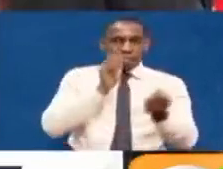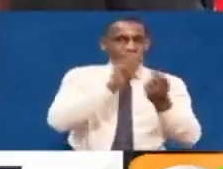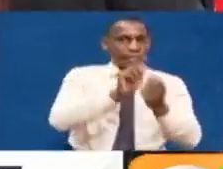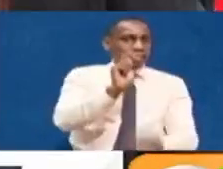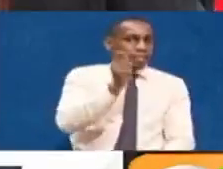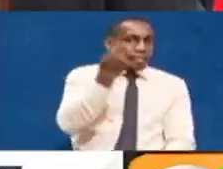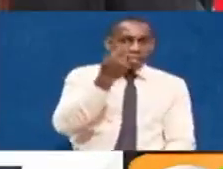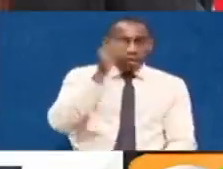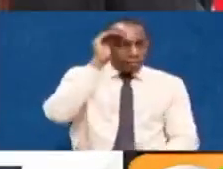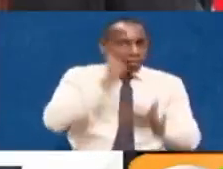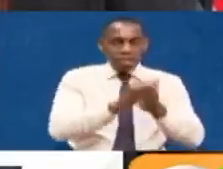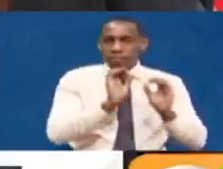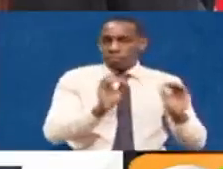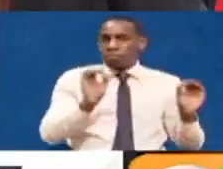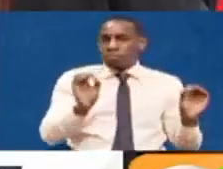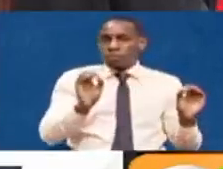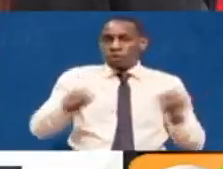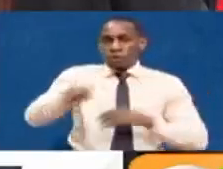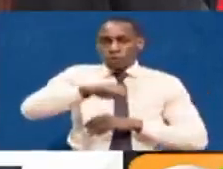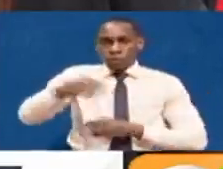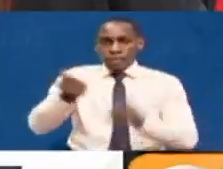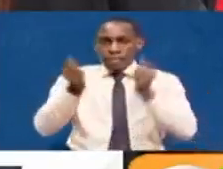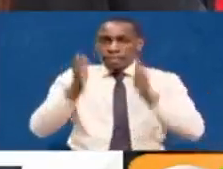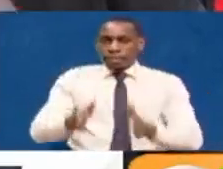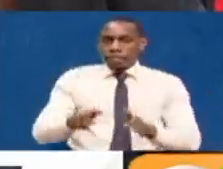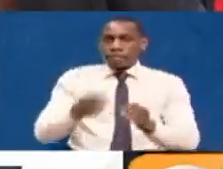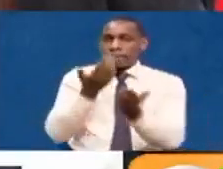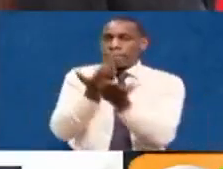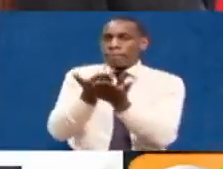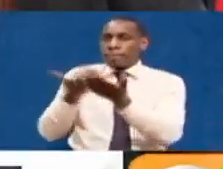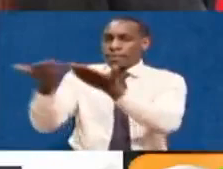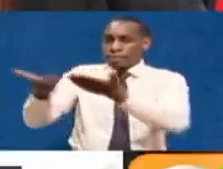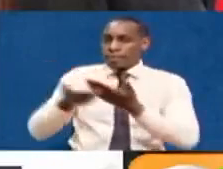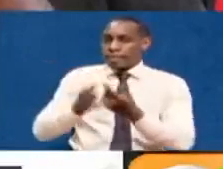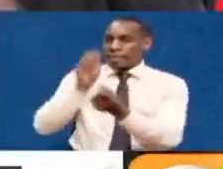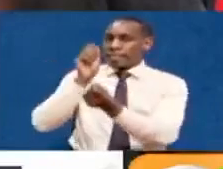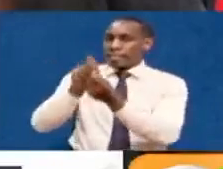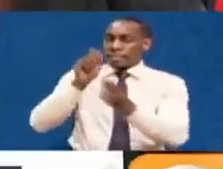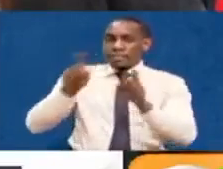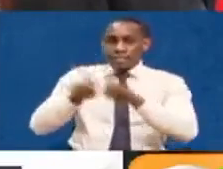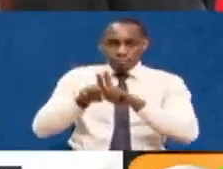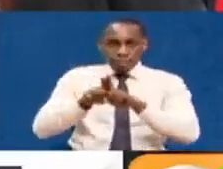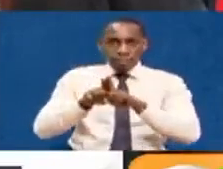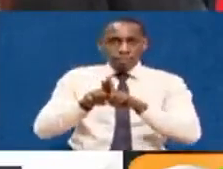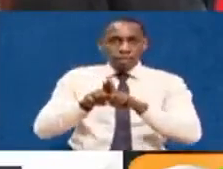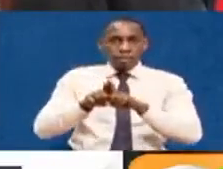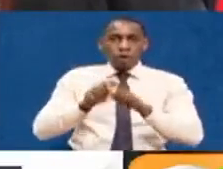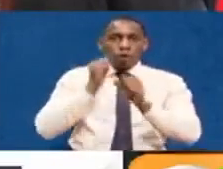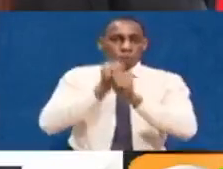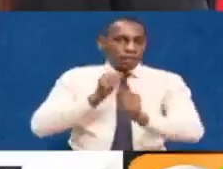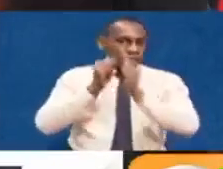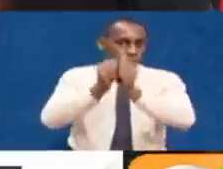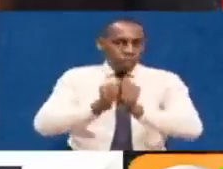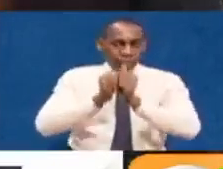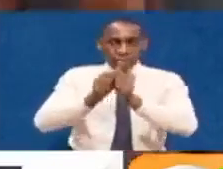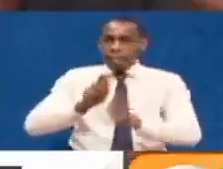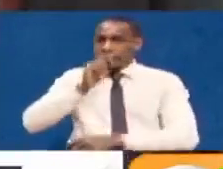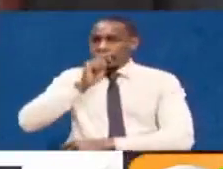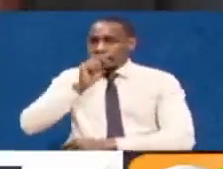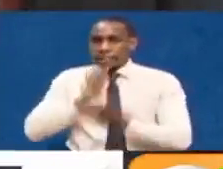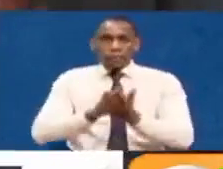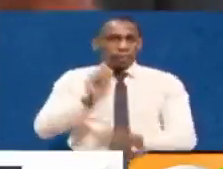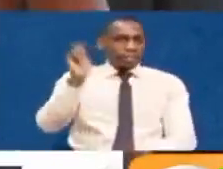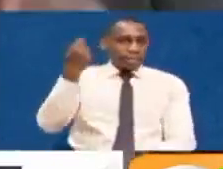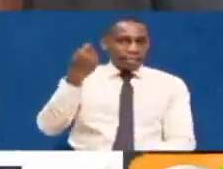Kenya hatuviamini sisi kama madereva. Tunaomba watuletee vipimo na wao pokuwa kuna ushirikiano wa Tanzania